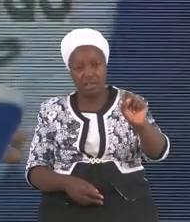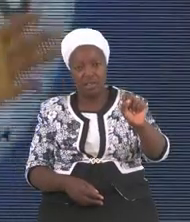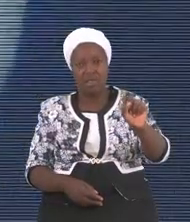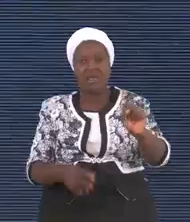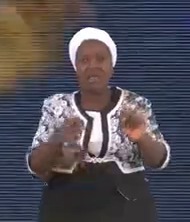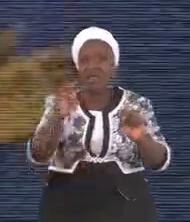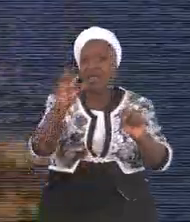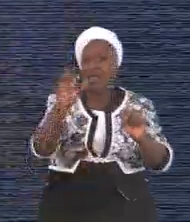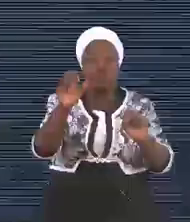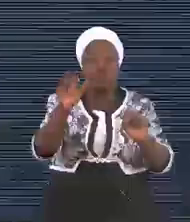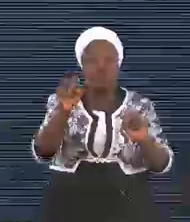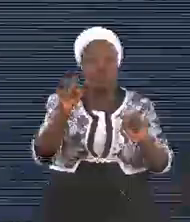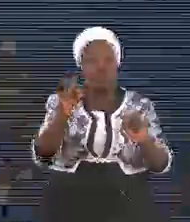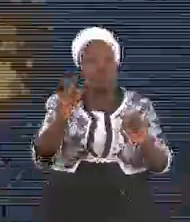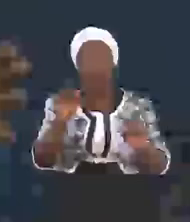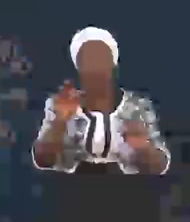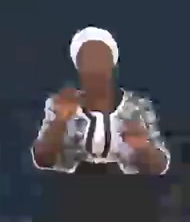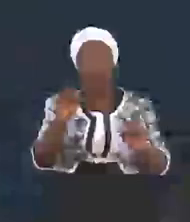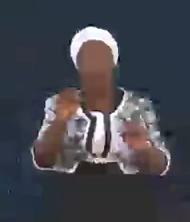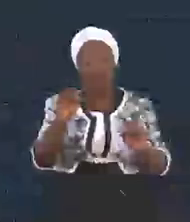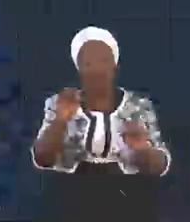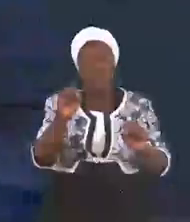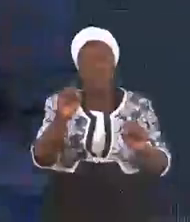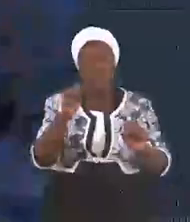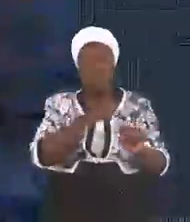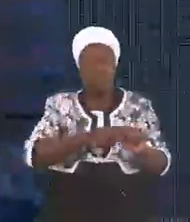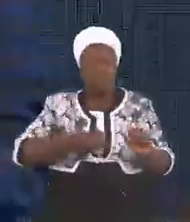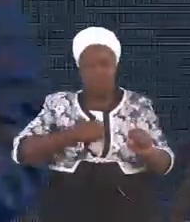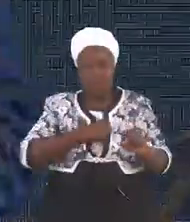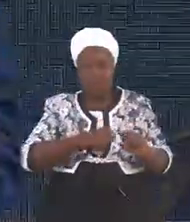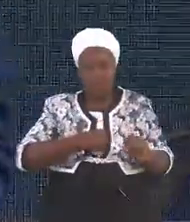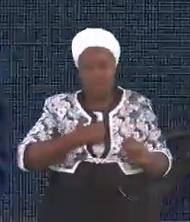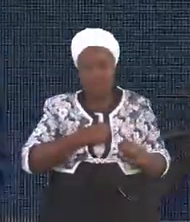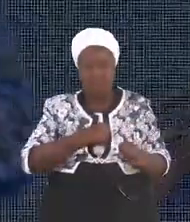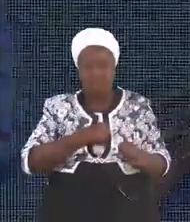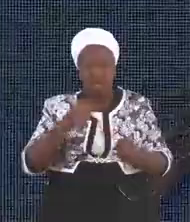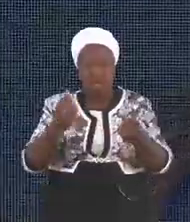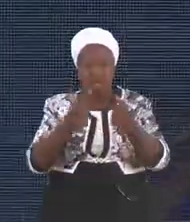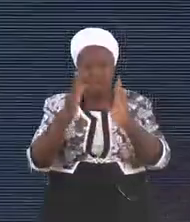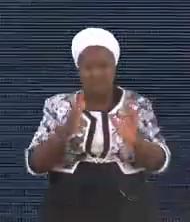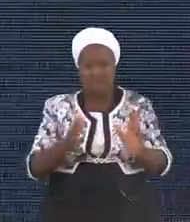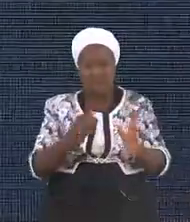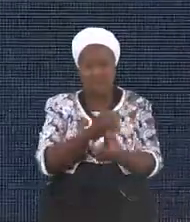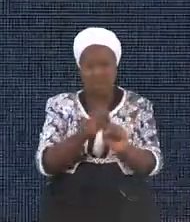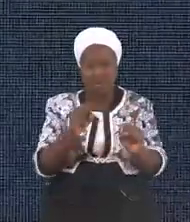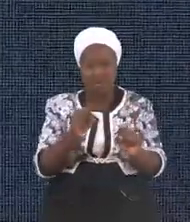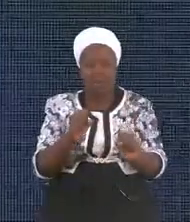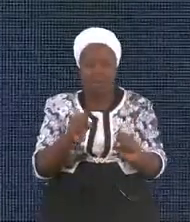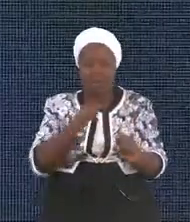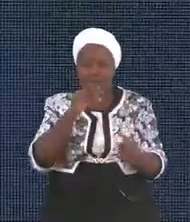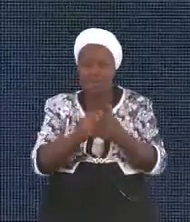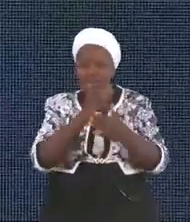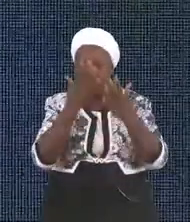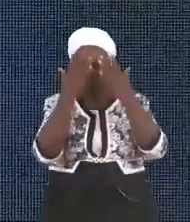sinners saved. Sorry, not only that they are sorrowful, but they are sorry for what they have